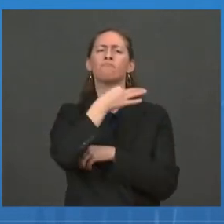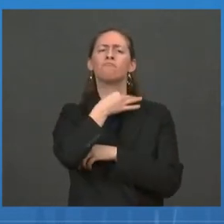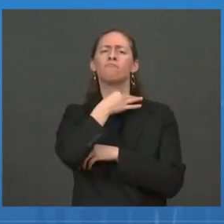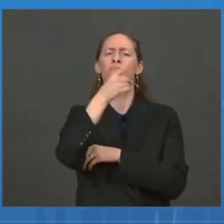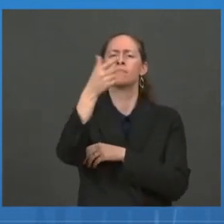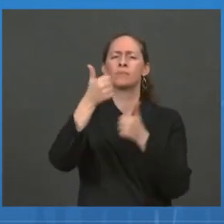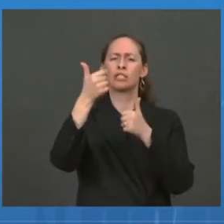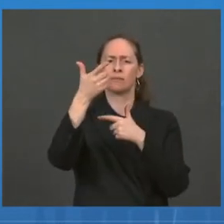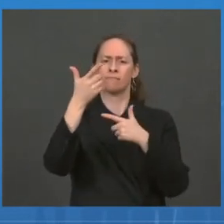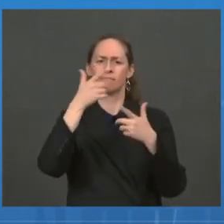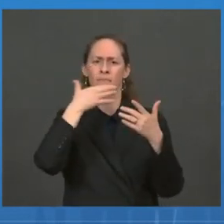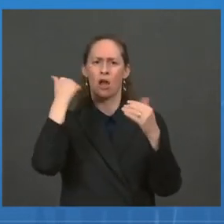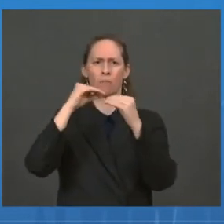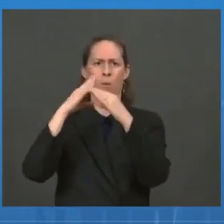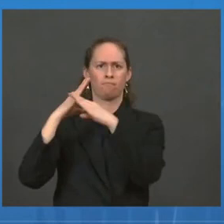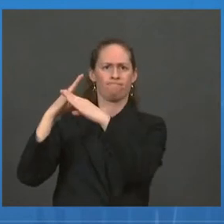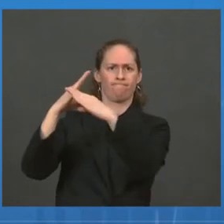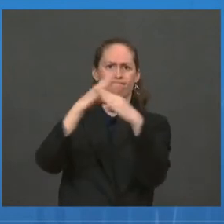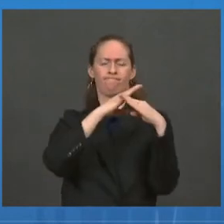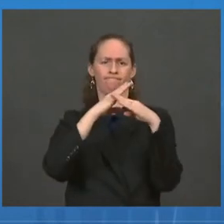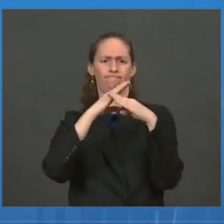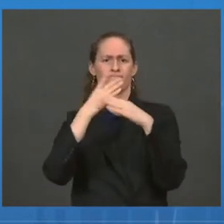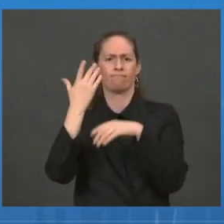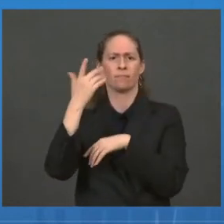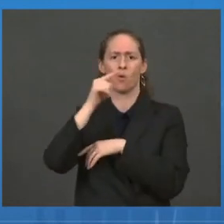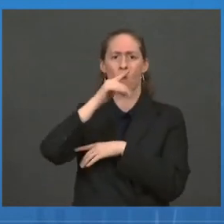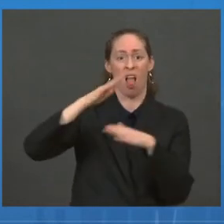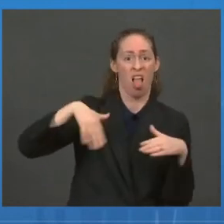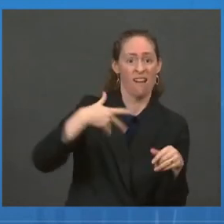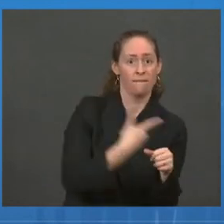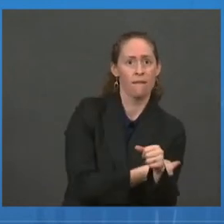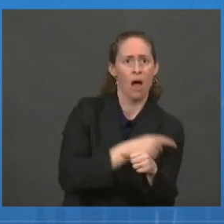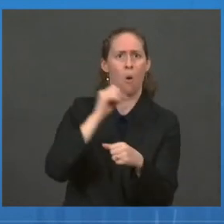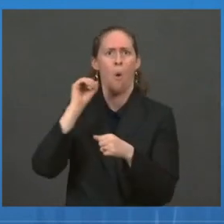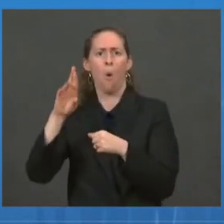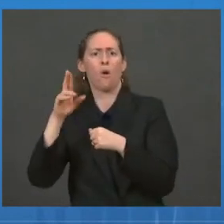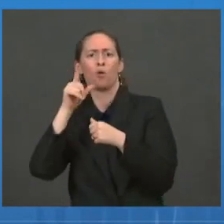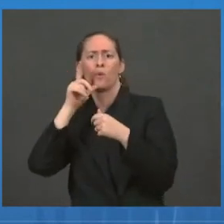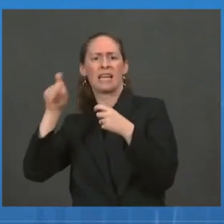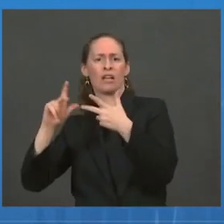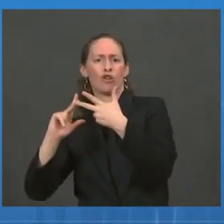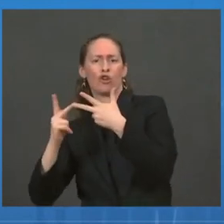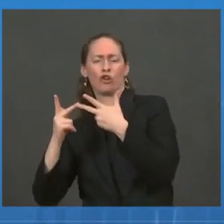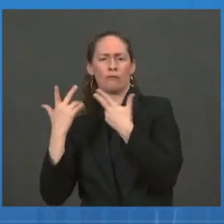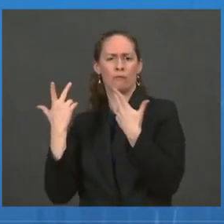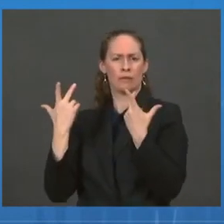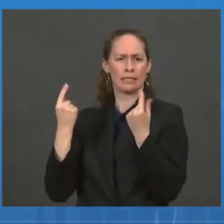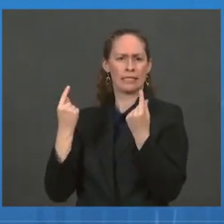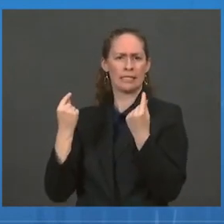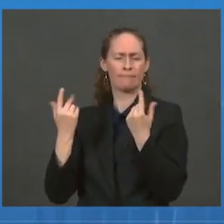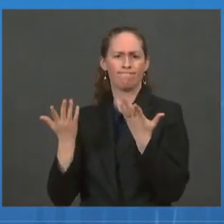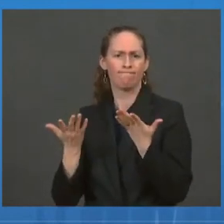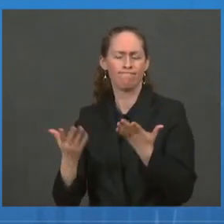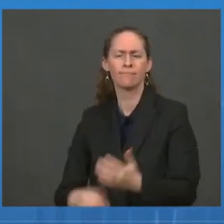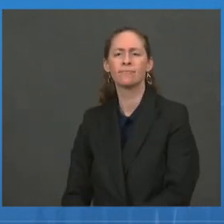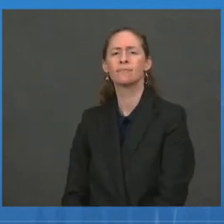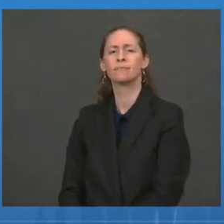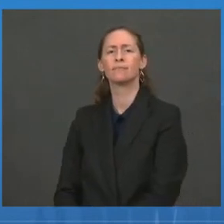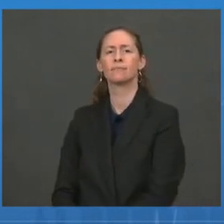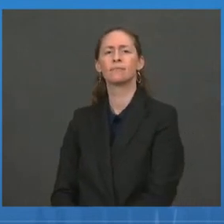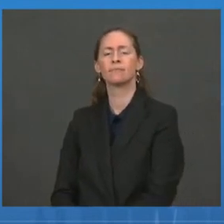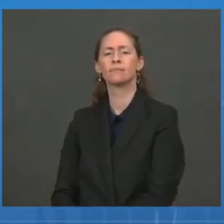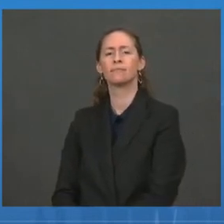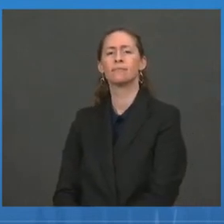okay uh dr wolinski on the first question about testing and surveillance and then dr falchi on the protection of the